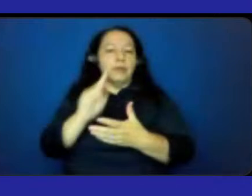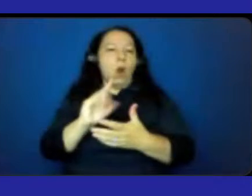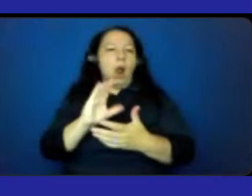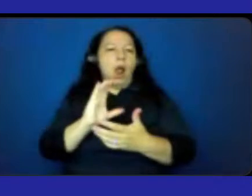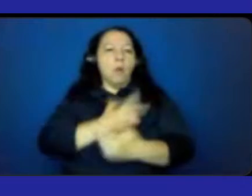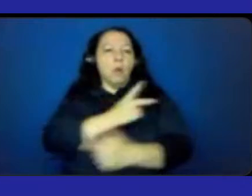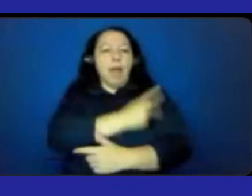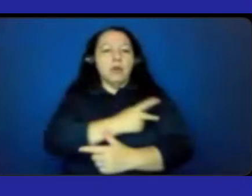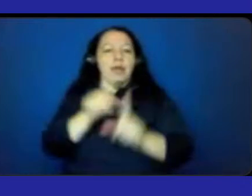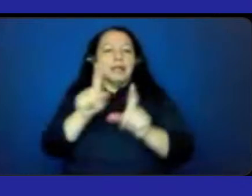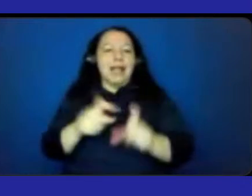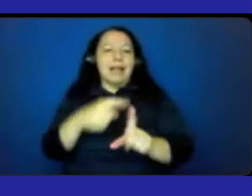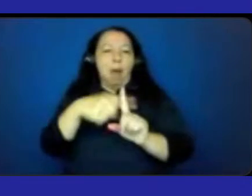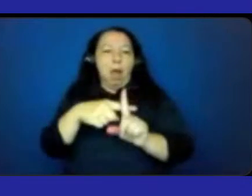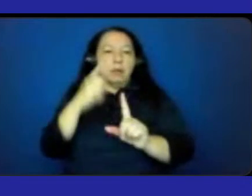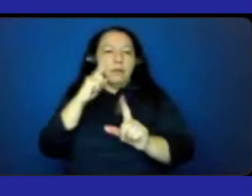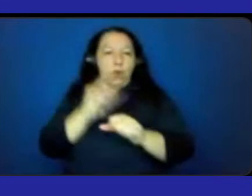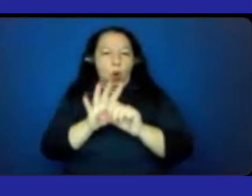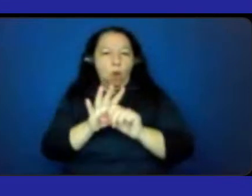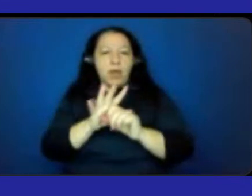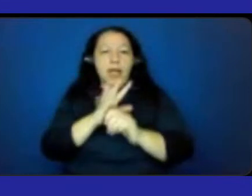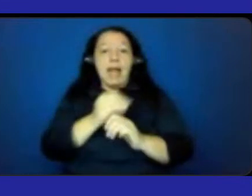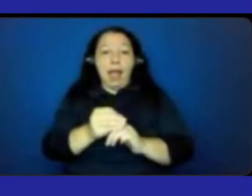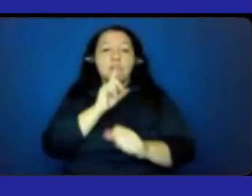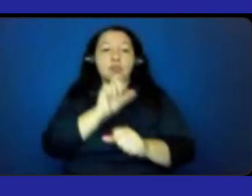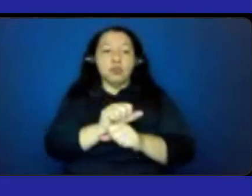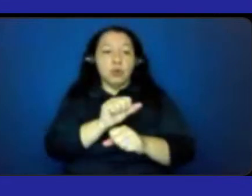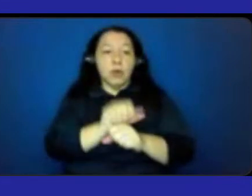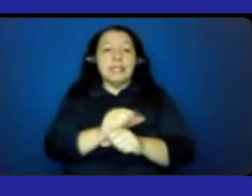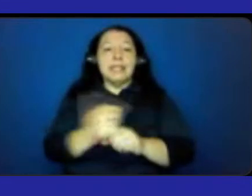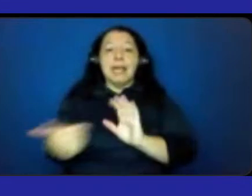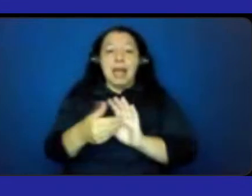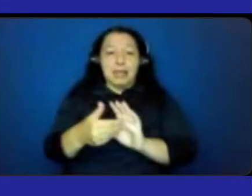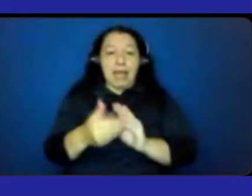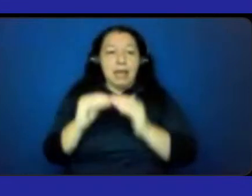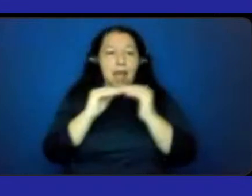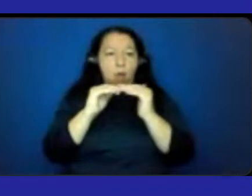positive, and assurance that it's, again, equitable